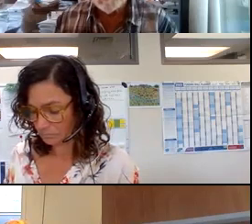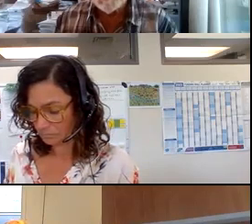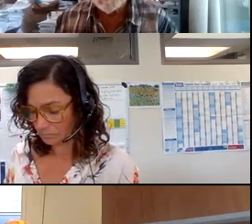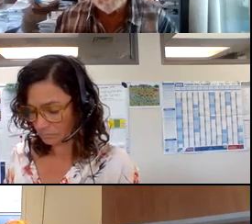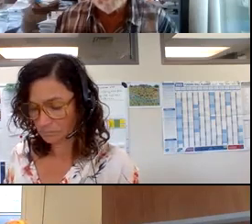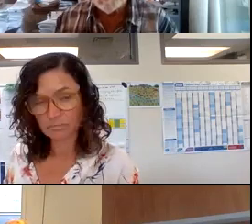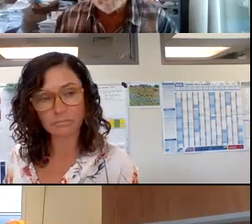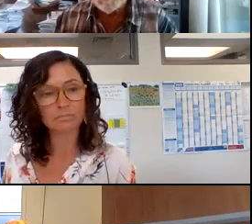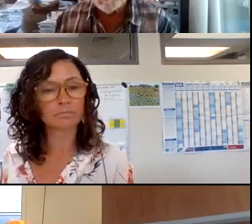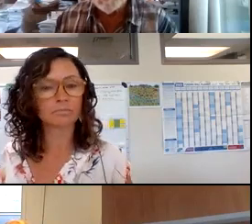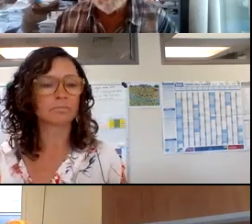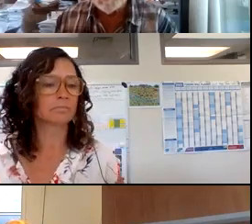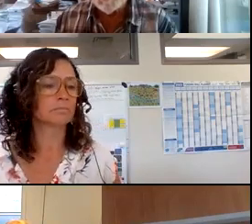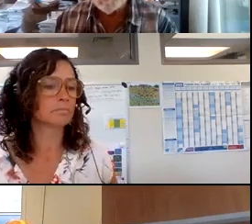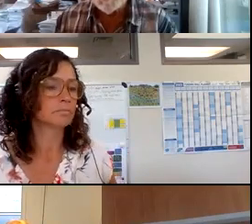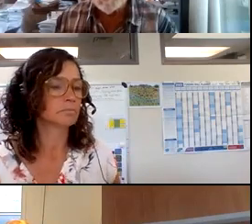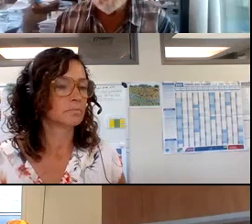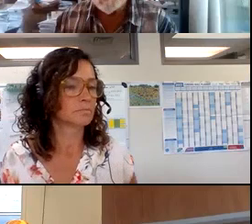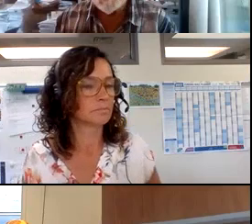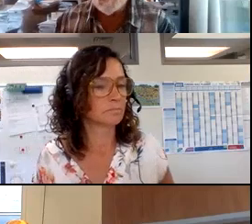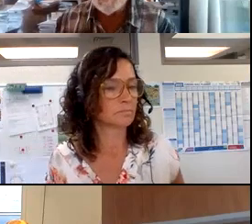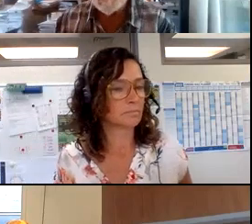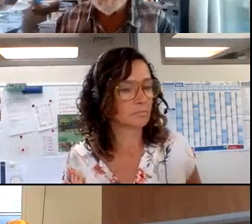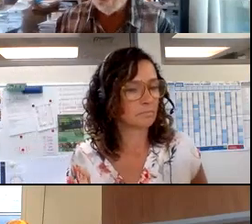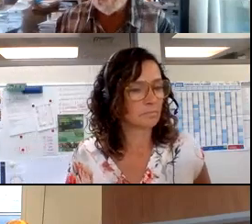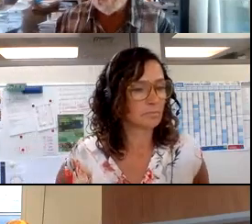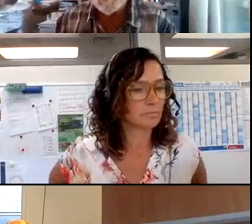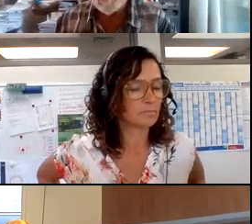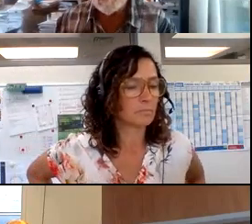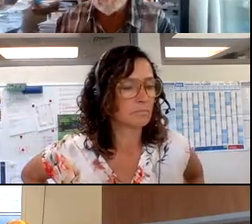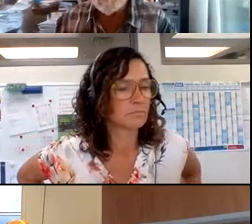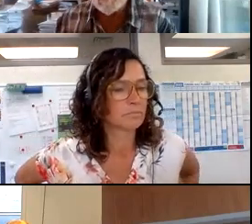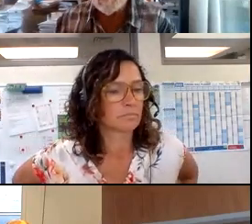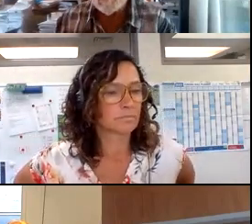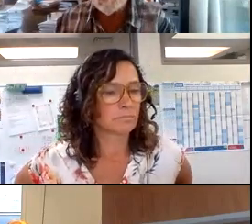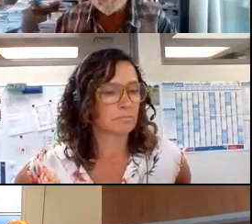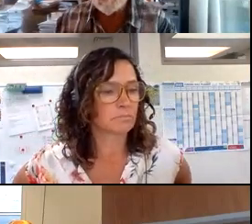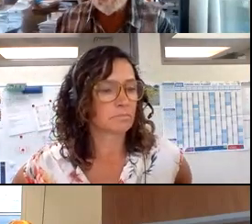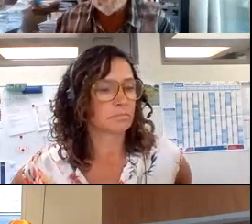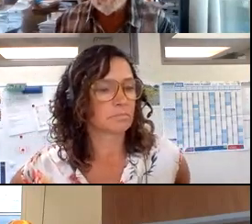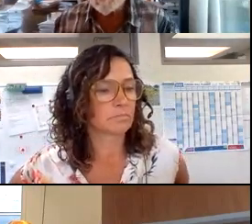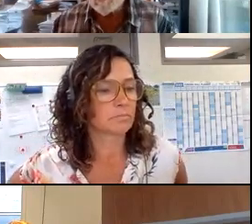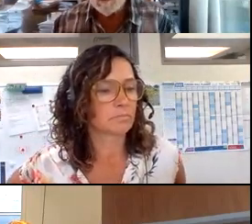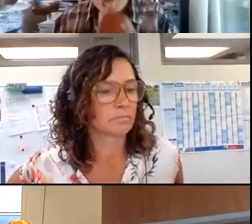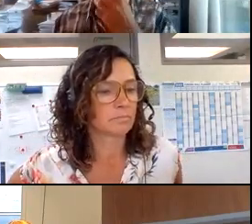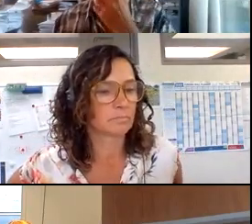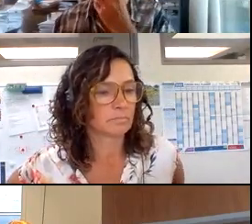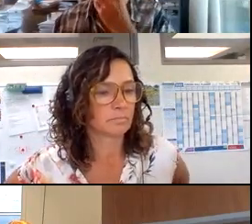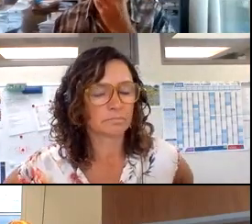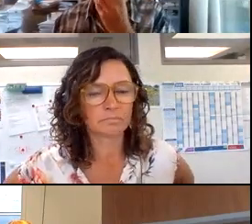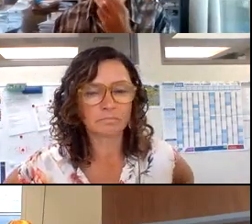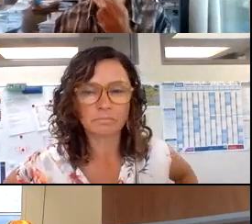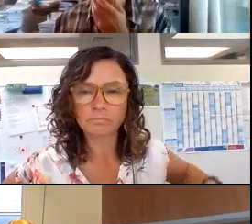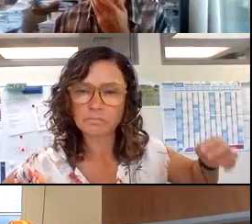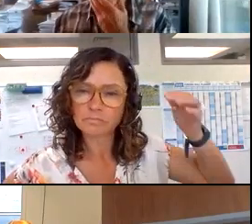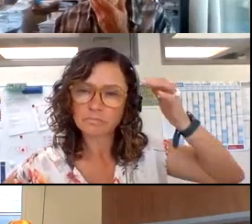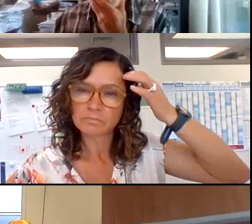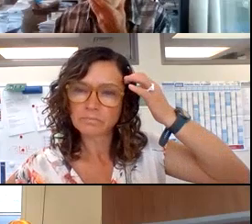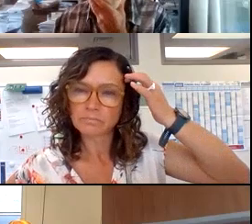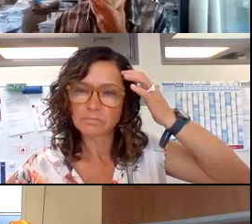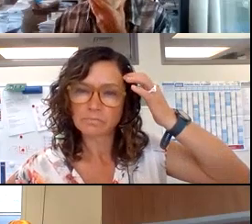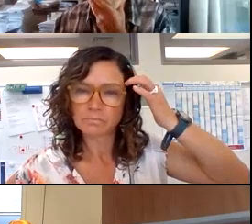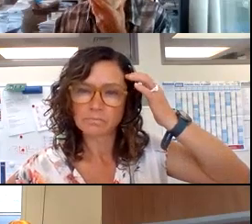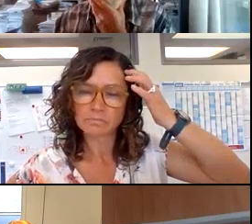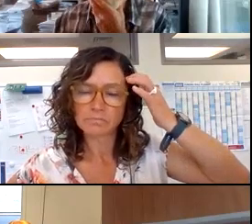the absolute number of bats, but relative abundance. You will know if there are bats in the area.